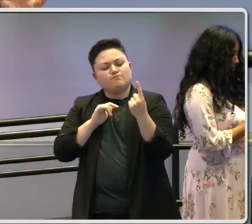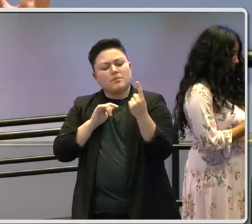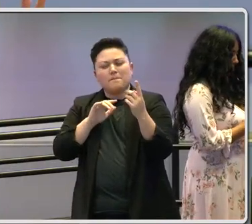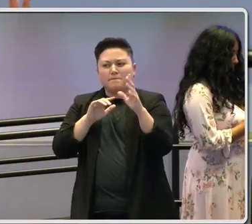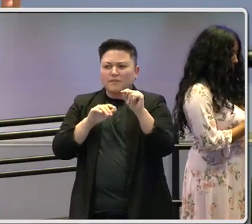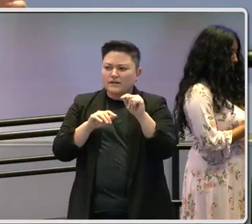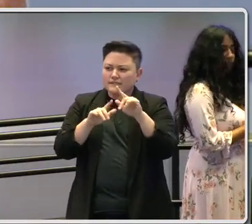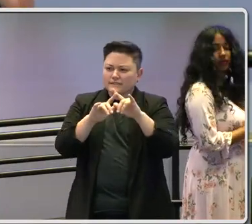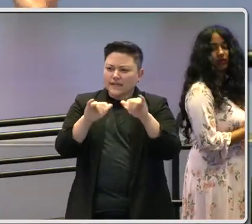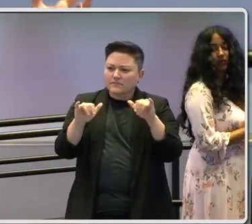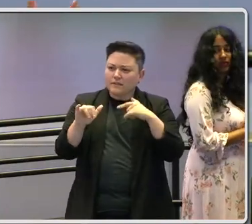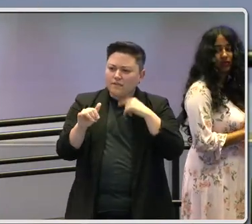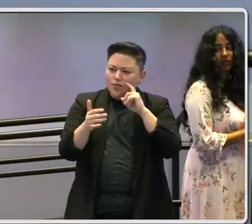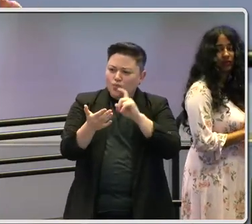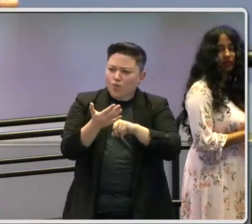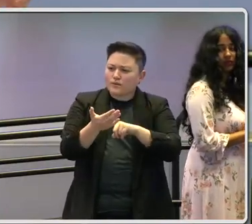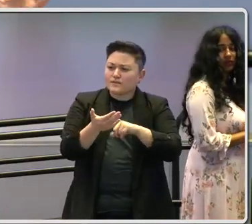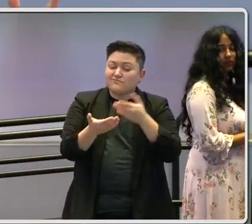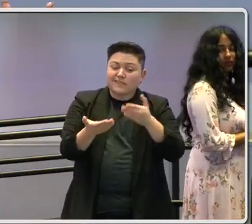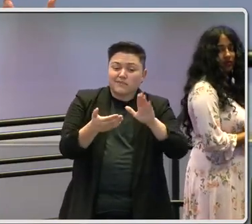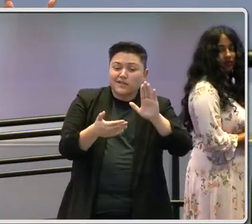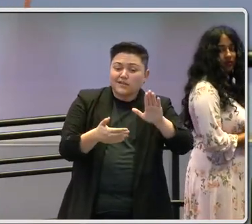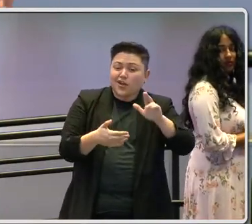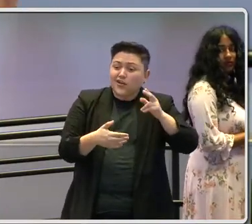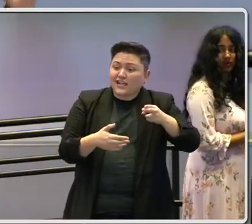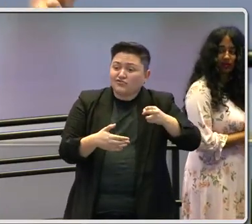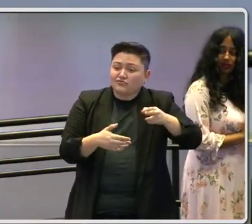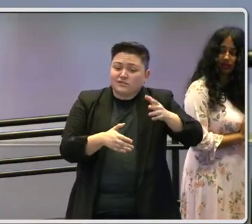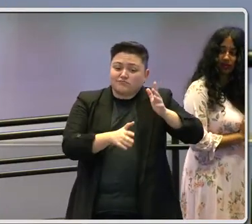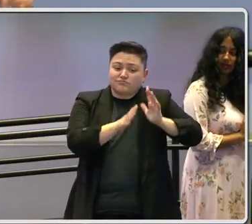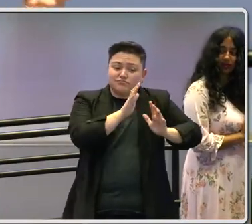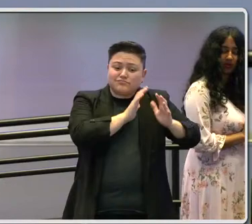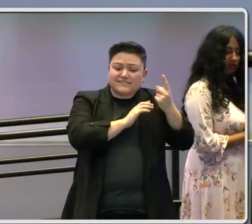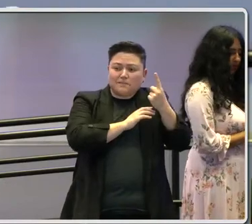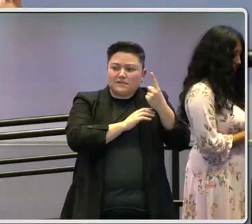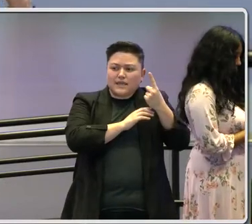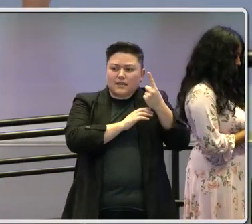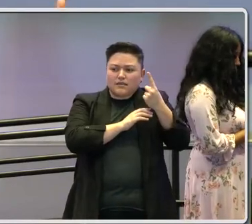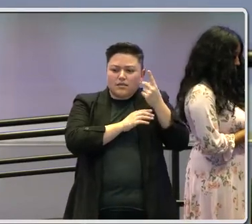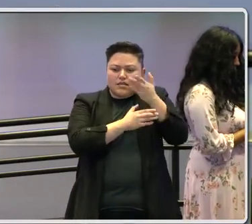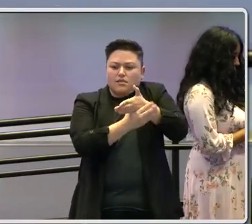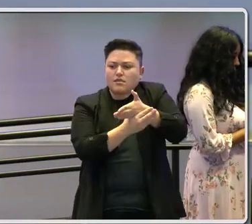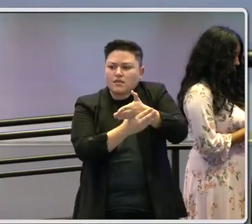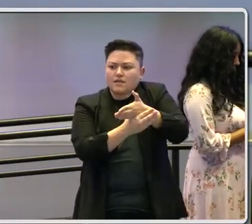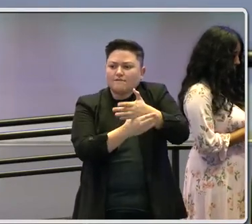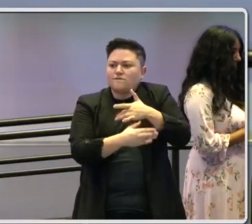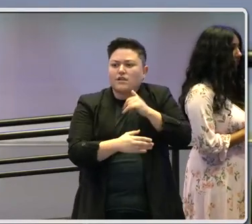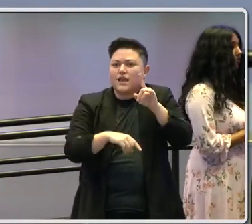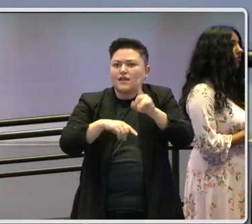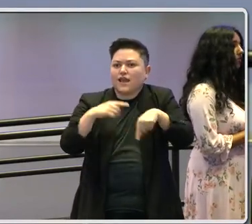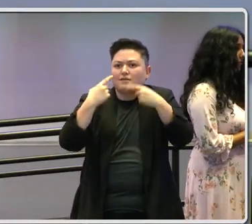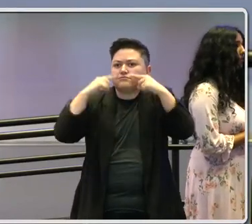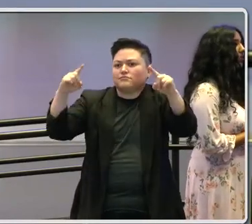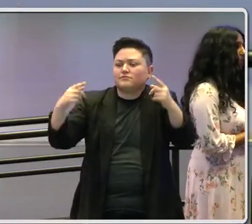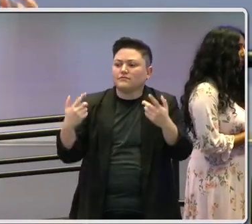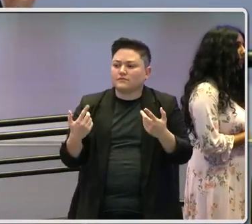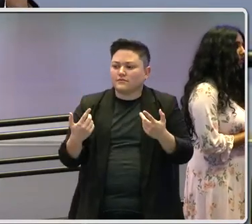there is something in the history of their lives that is stopping them from achieving that.